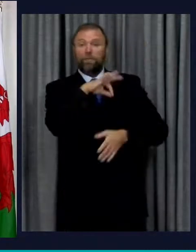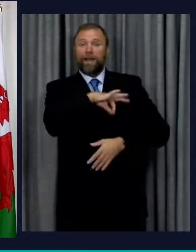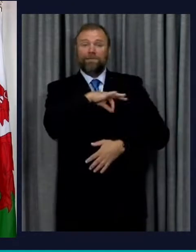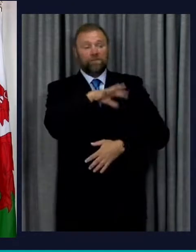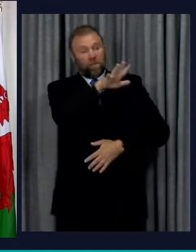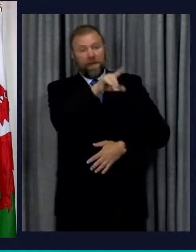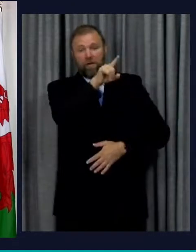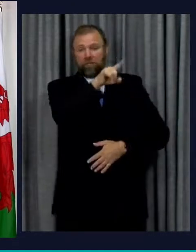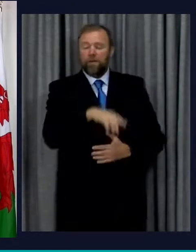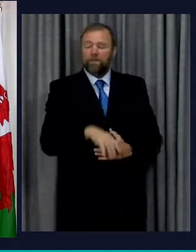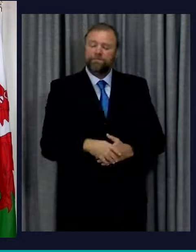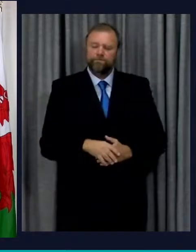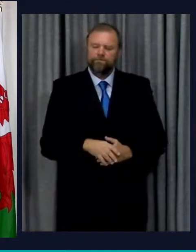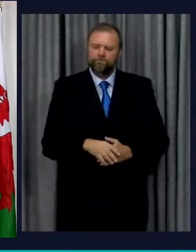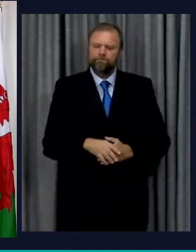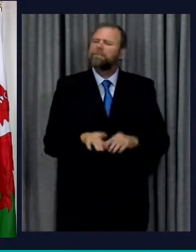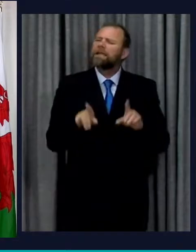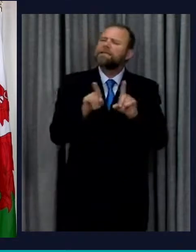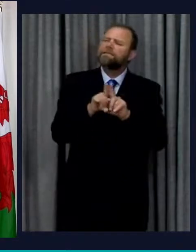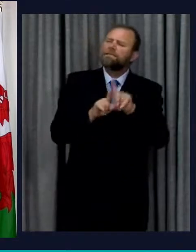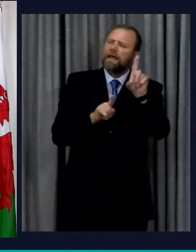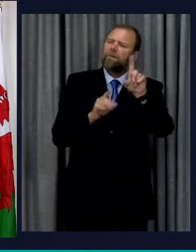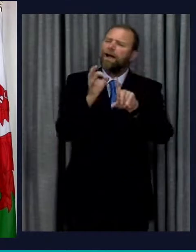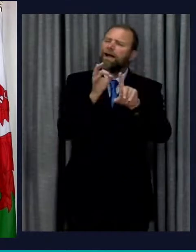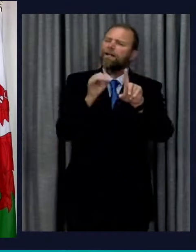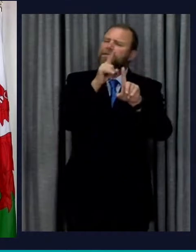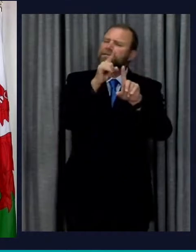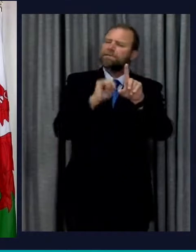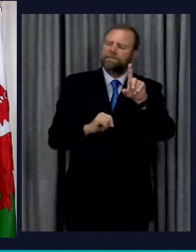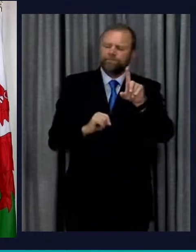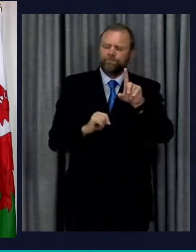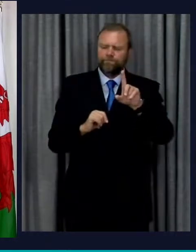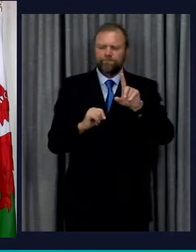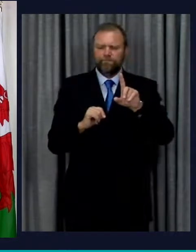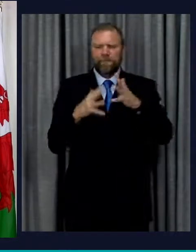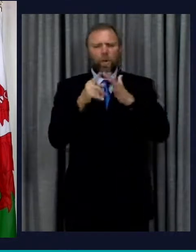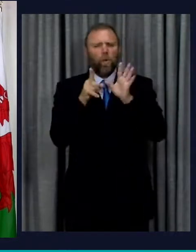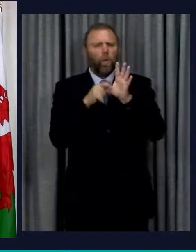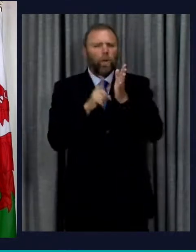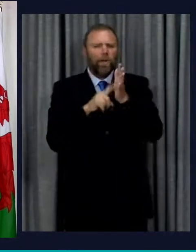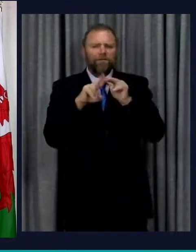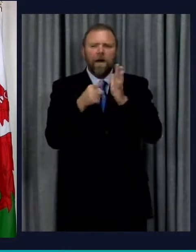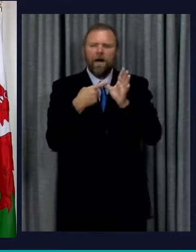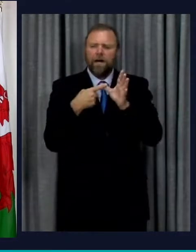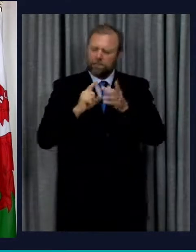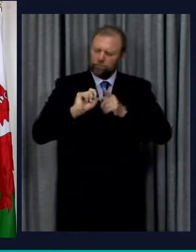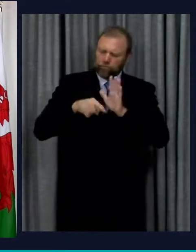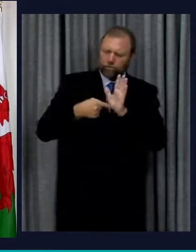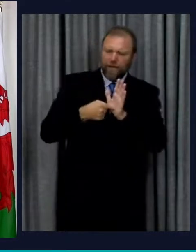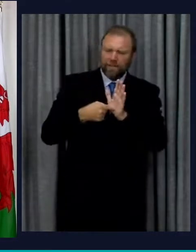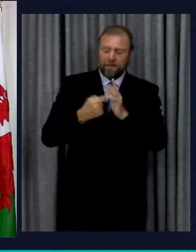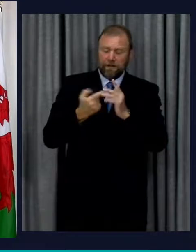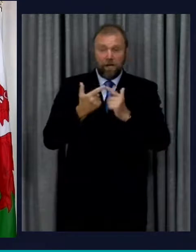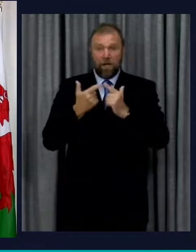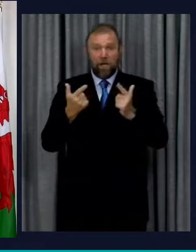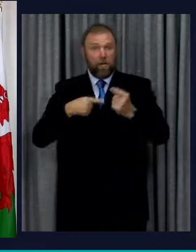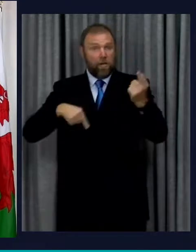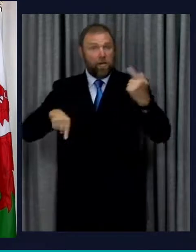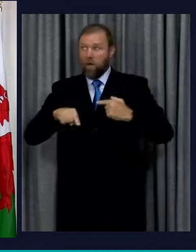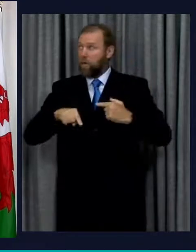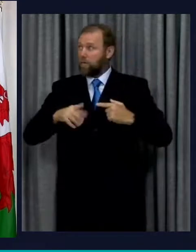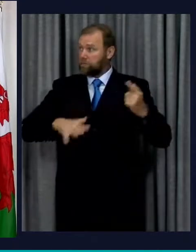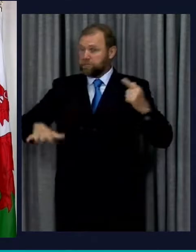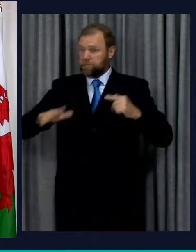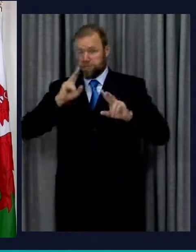case on Anglesey, where the Wilver project is still seen by many people within the nuclear power sector as probably the best